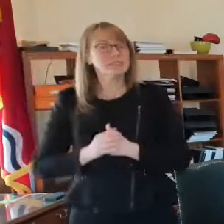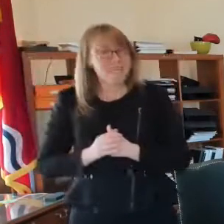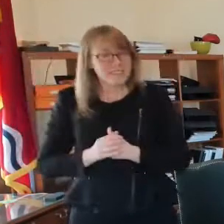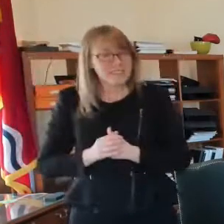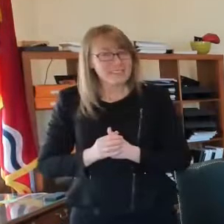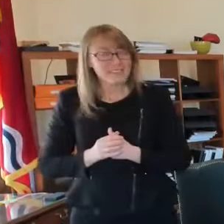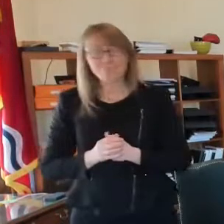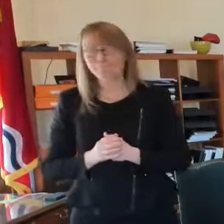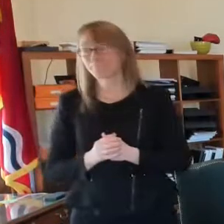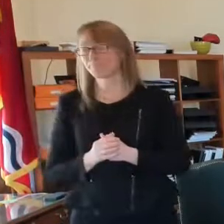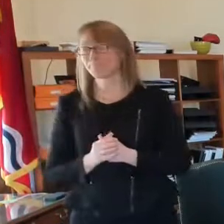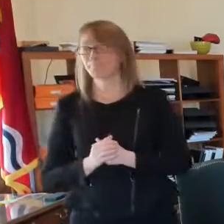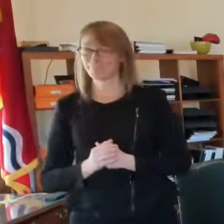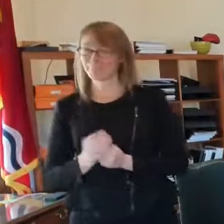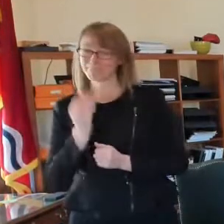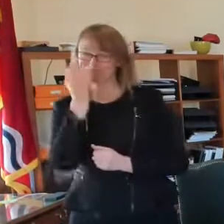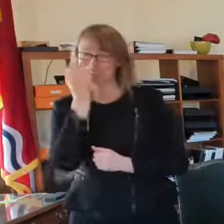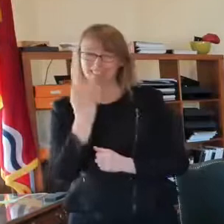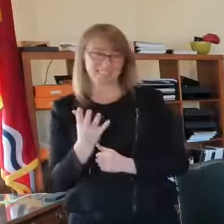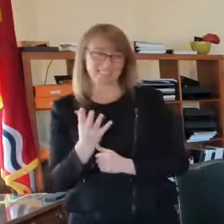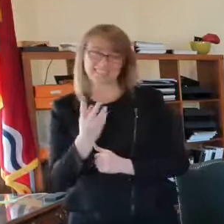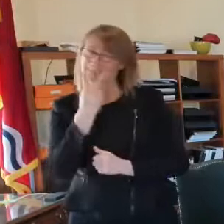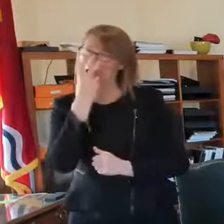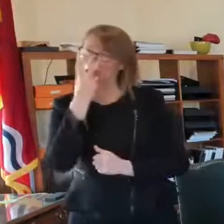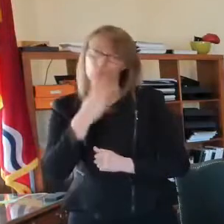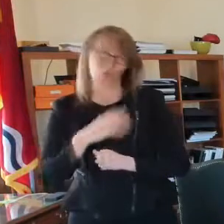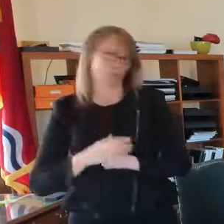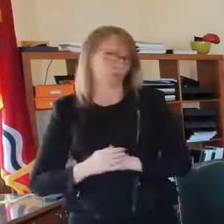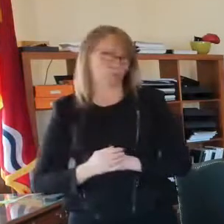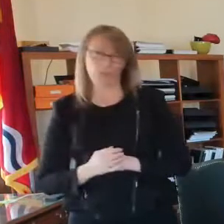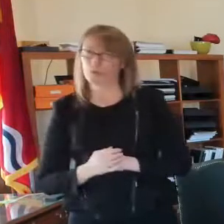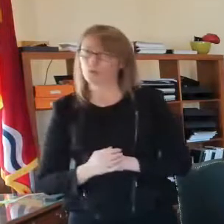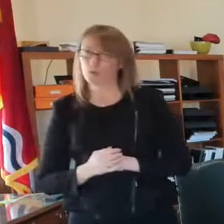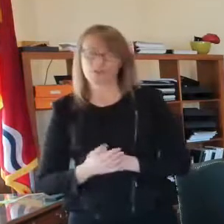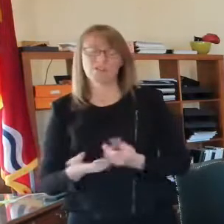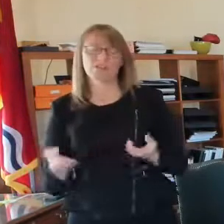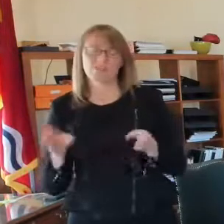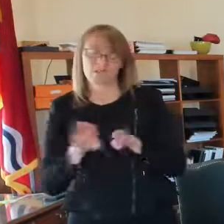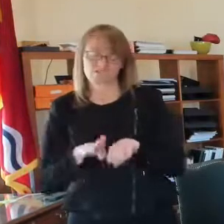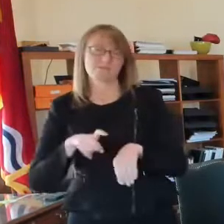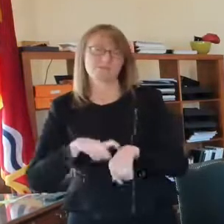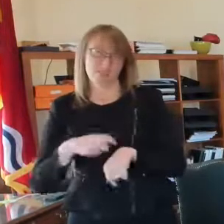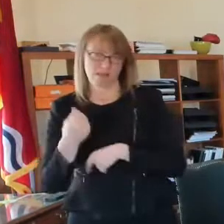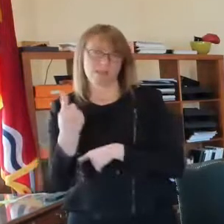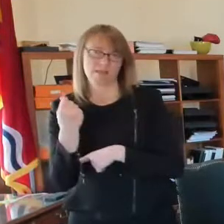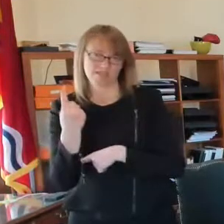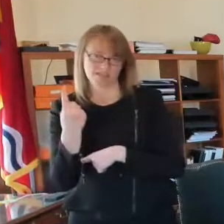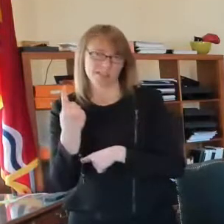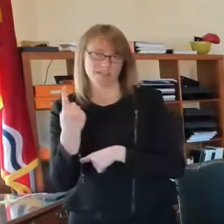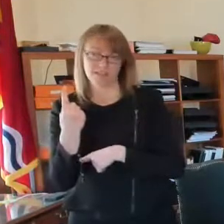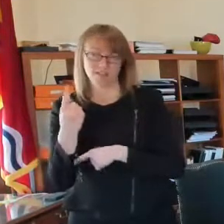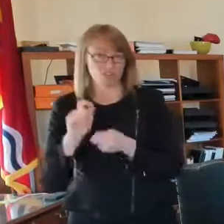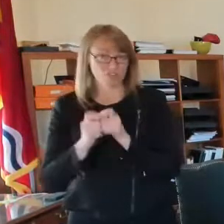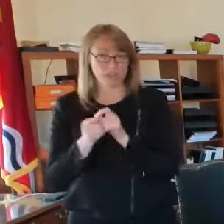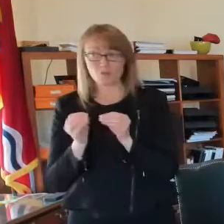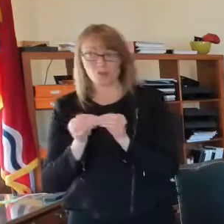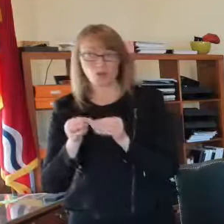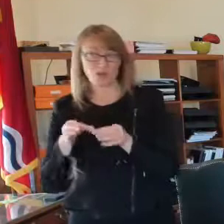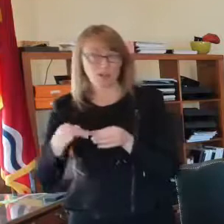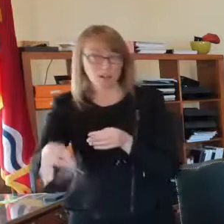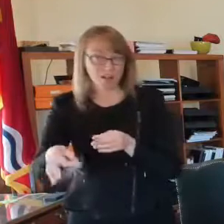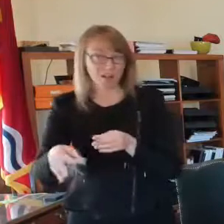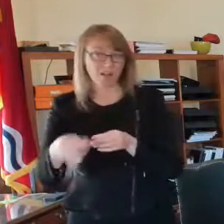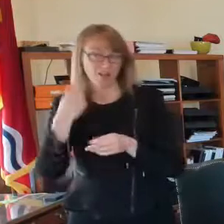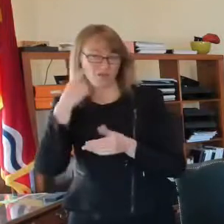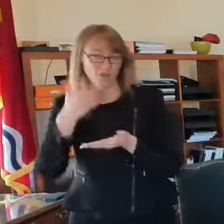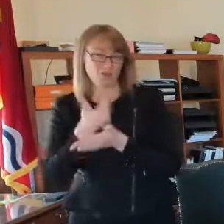it's very unlikely that the 11 p.m. closing time would be lifted before New Year's Eve. I mean, I'm sorry to say that, but